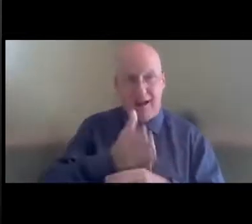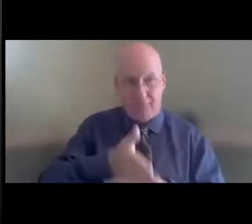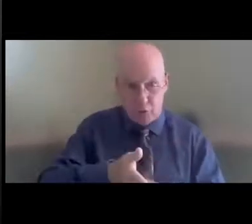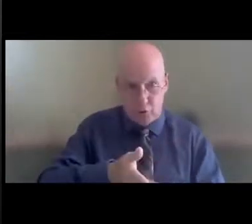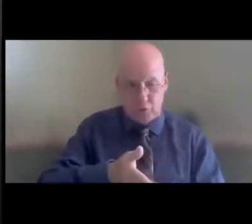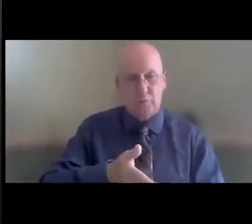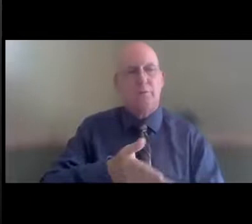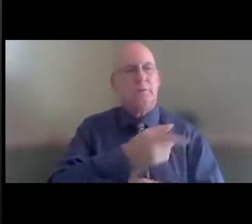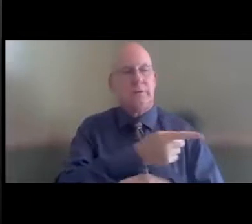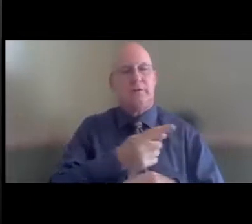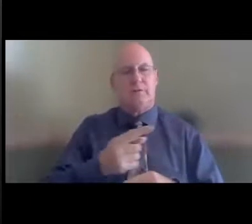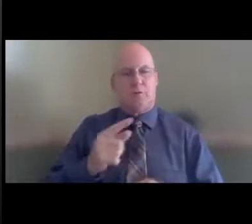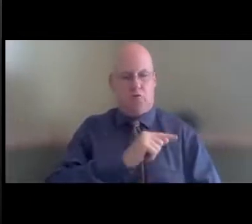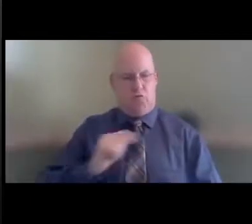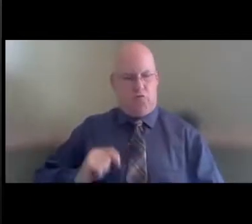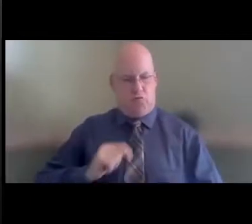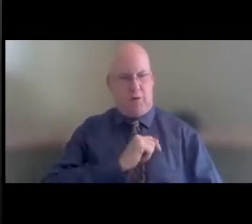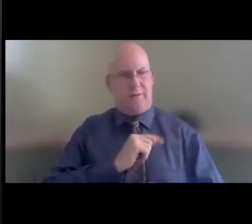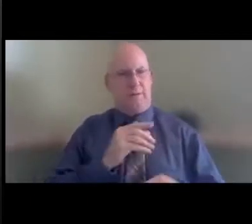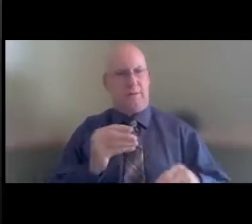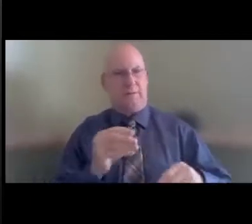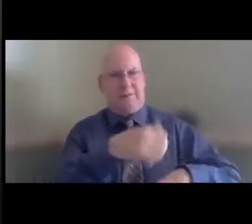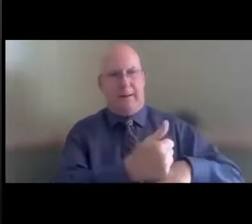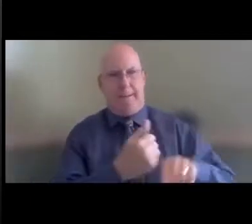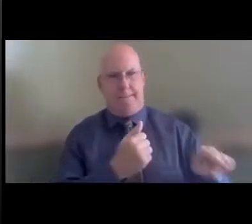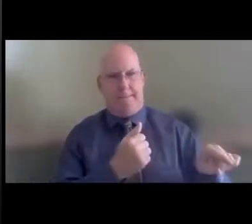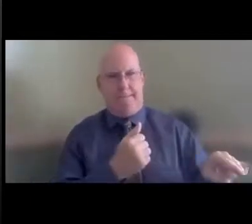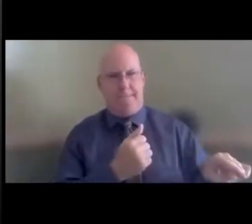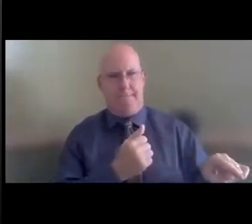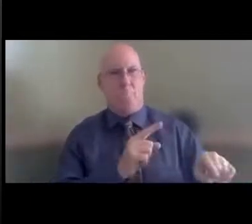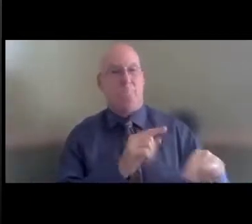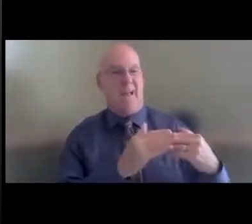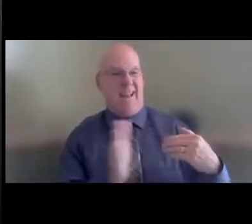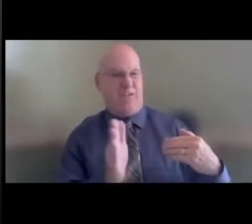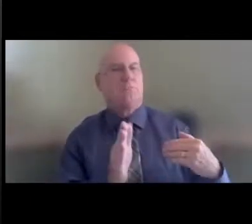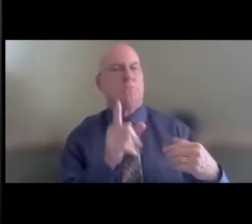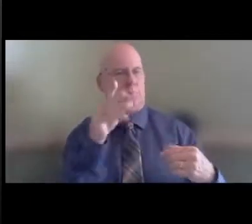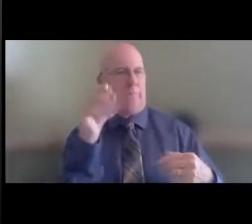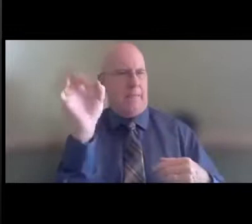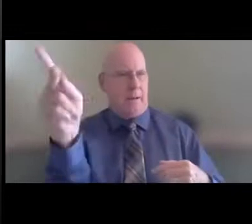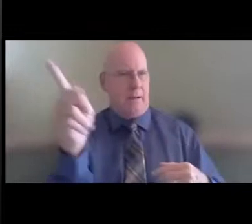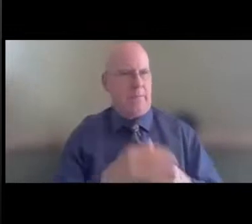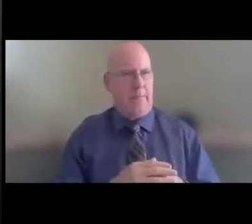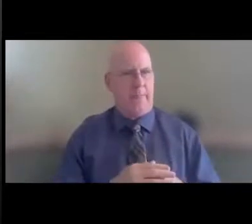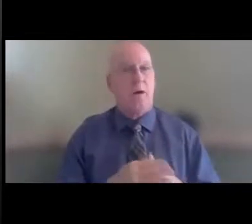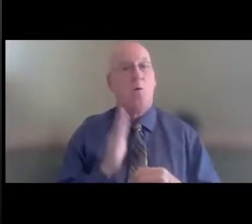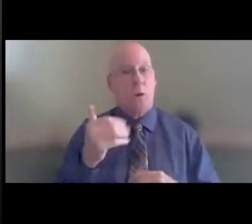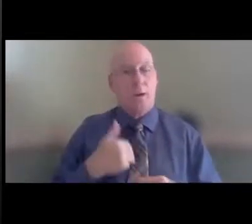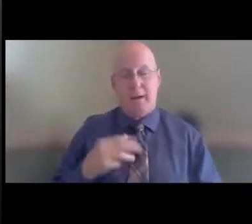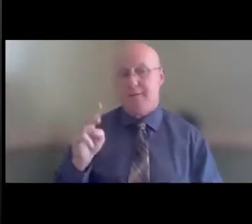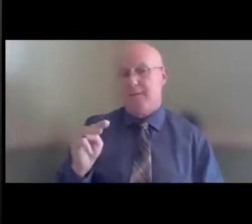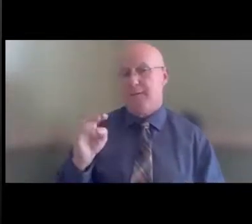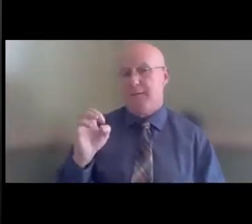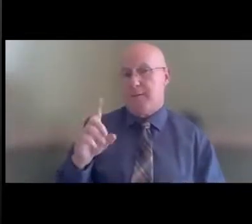trust is funded for these kinds of trusts. So there will be a Medicaid payback. And